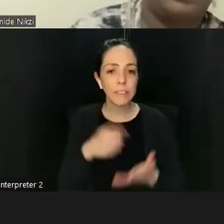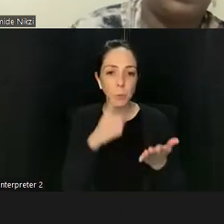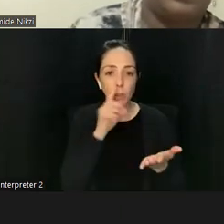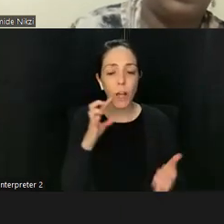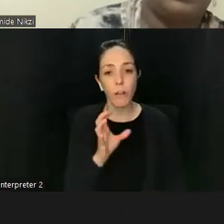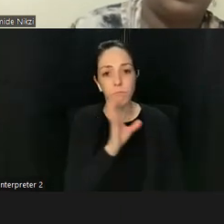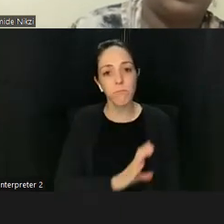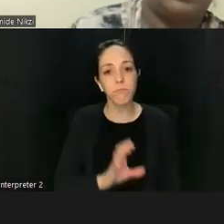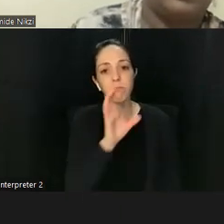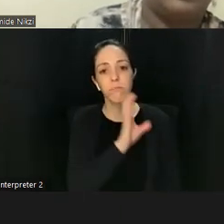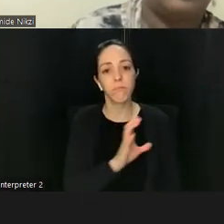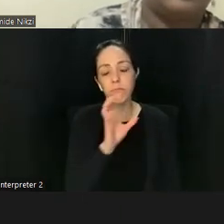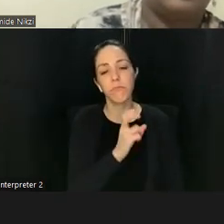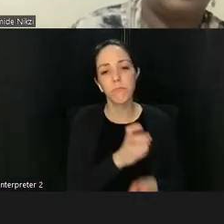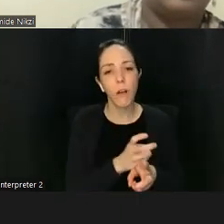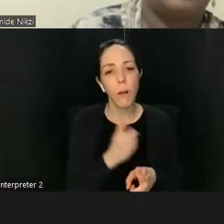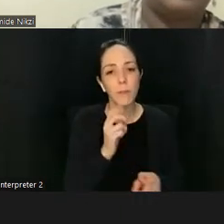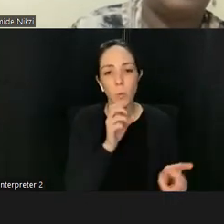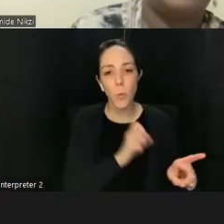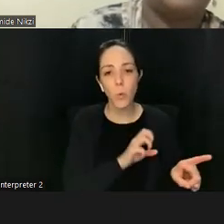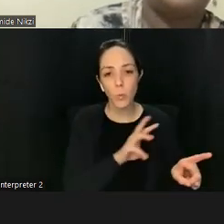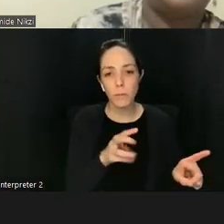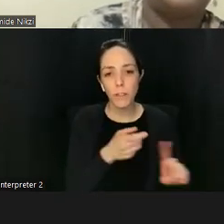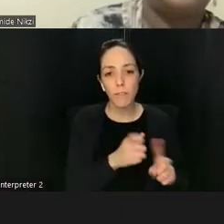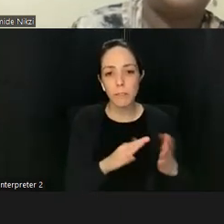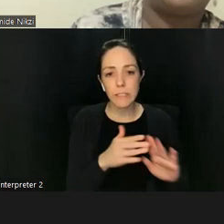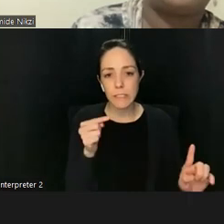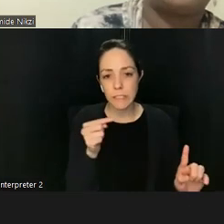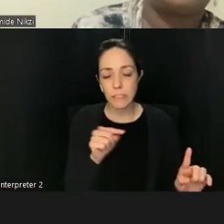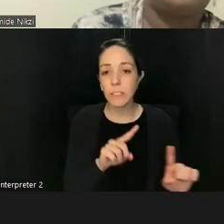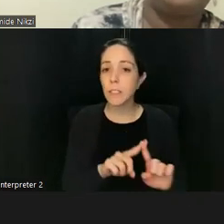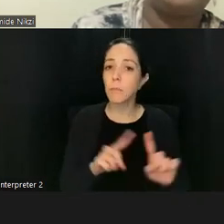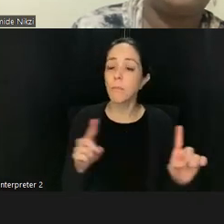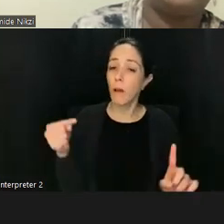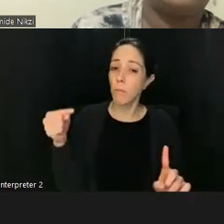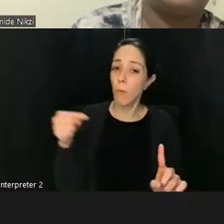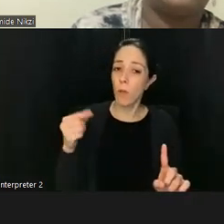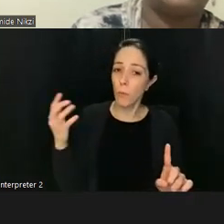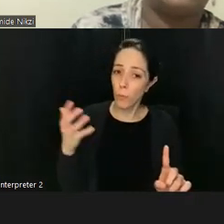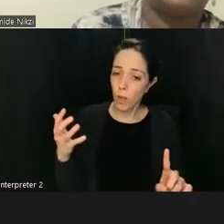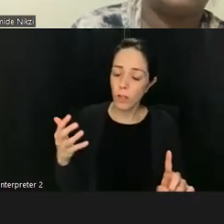because it's on the old website of the city. But the point is, I think it should say,